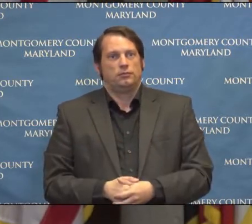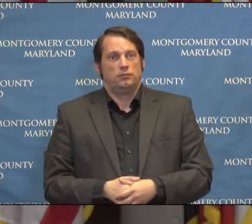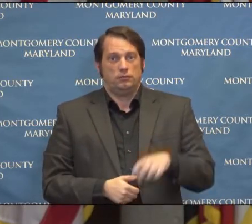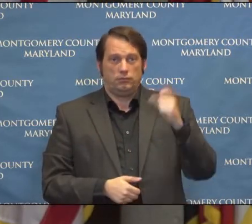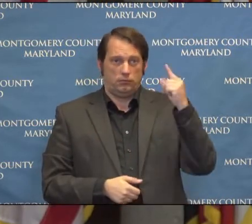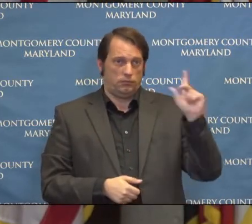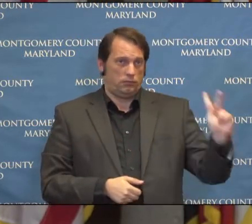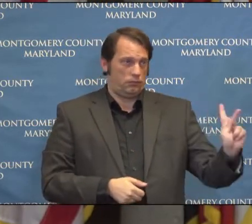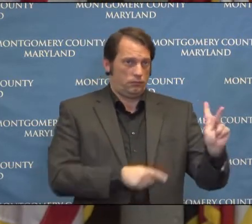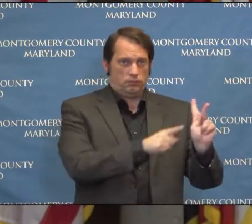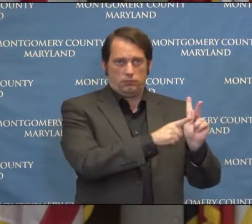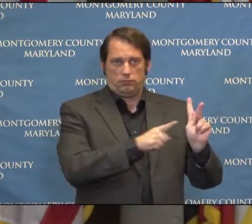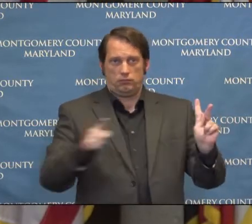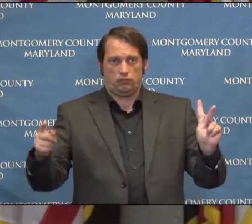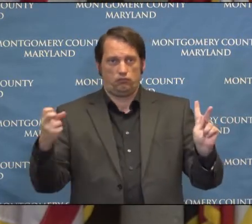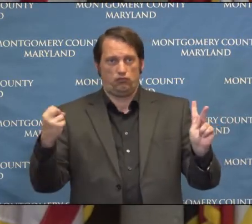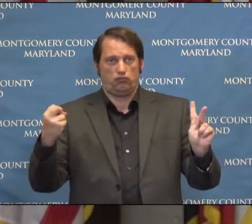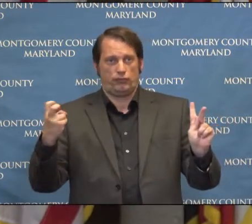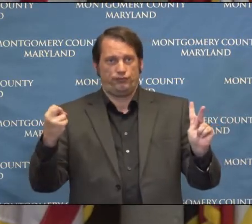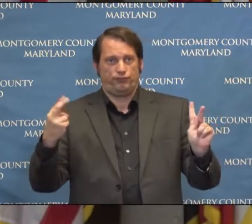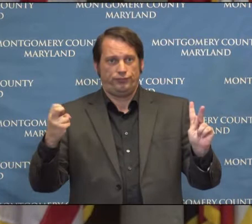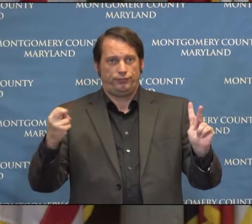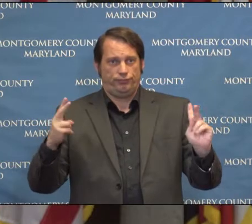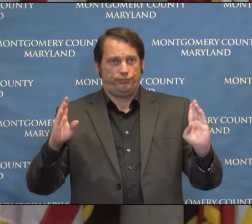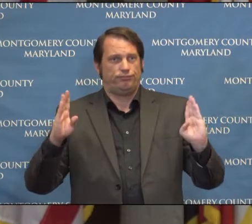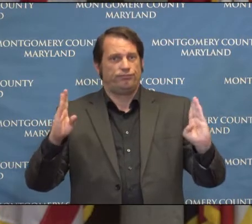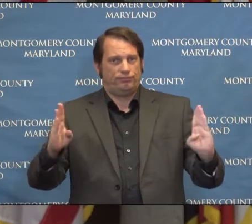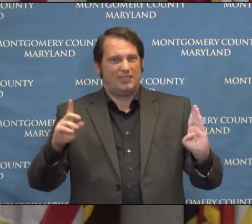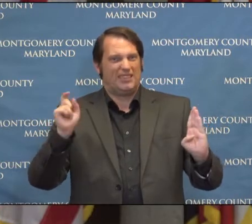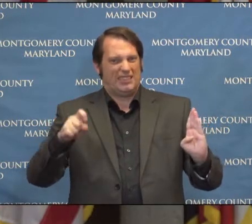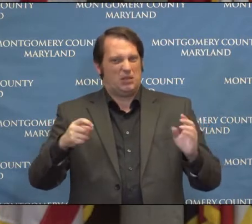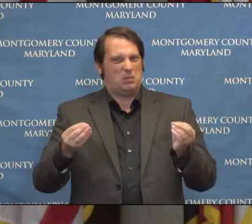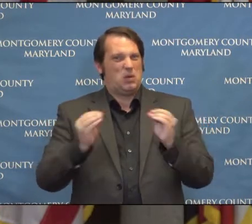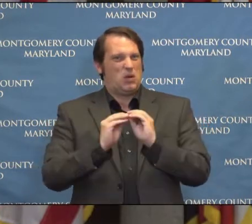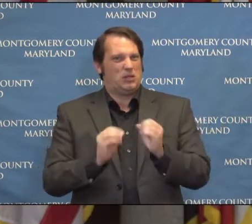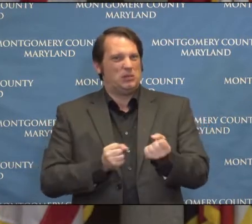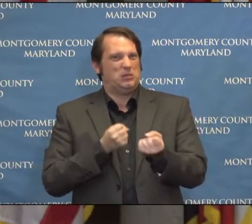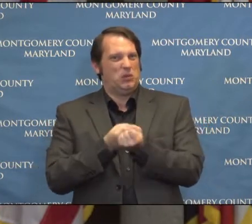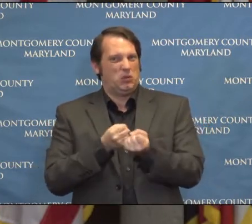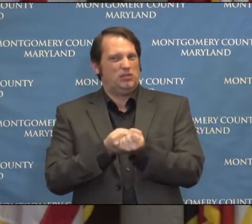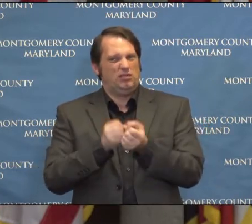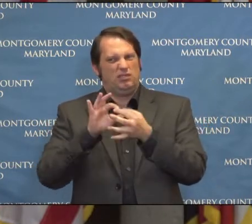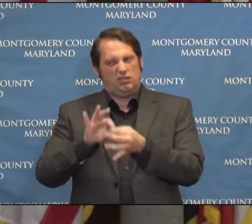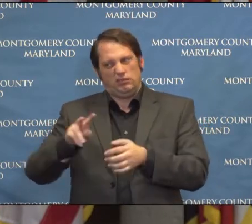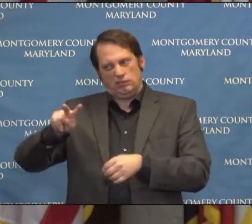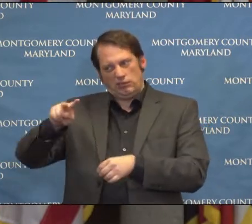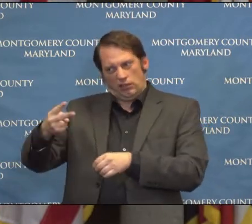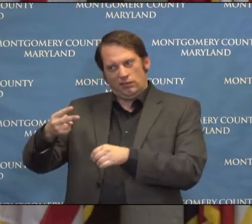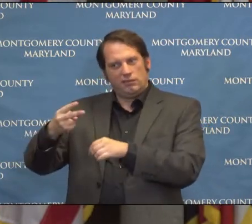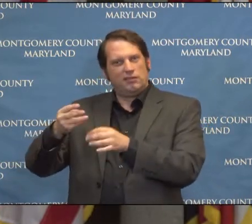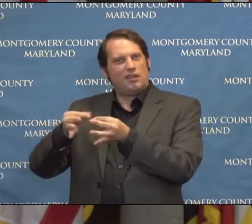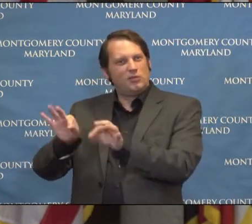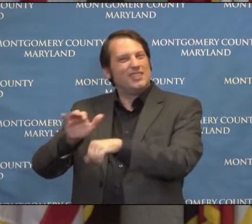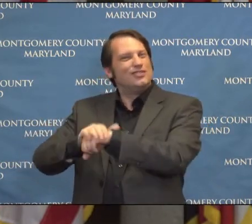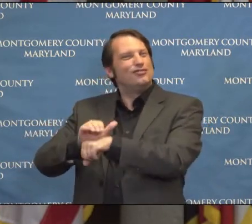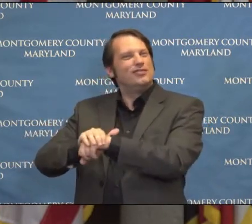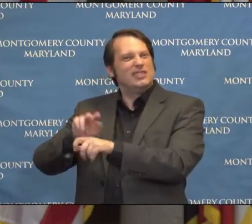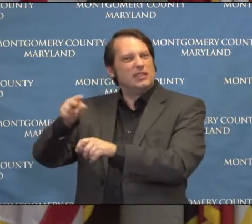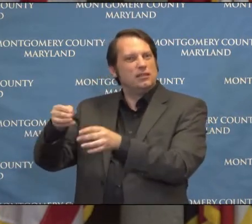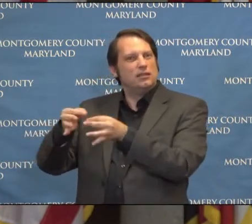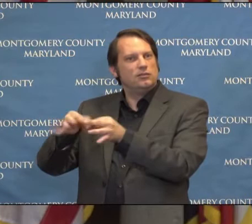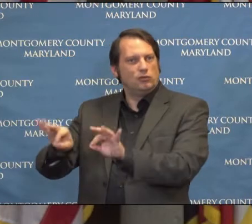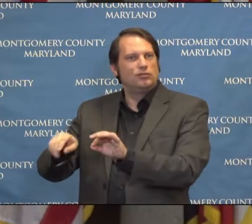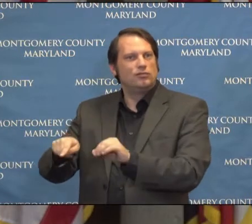terms of the support. And so we have been doing a lot of translation for an interpretation